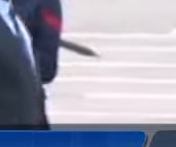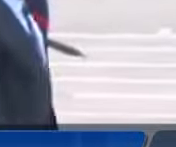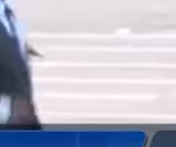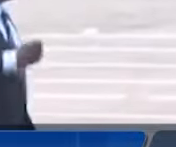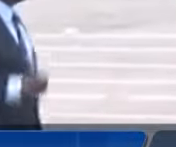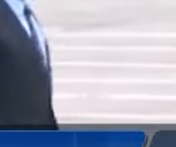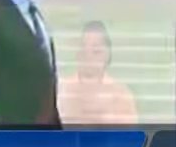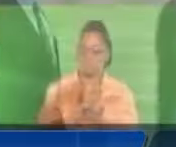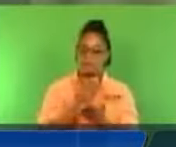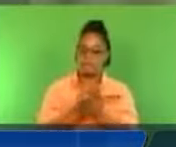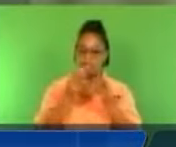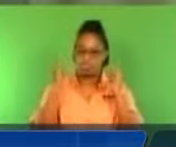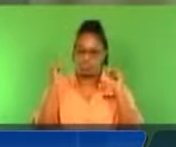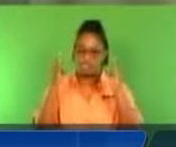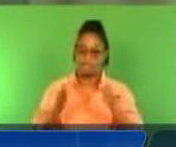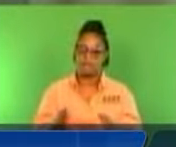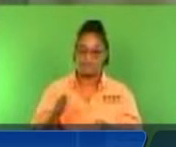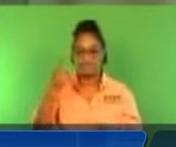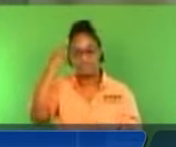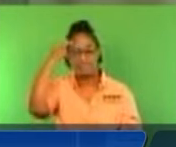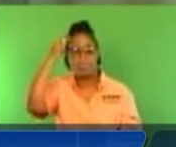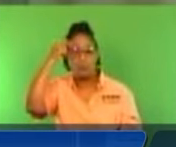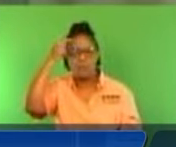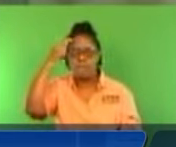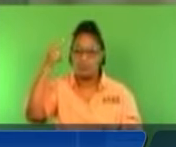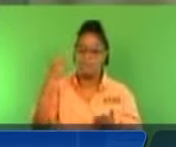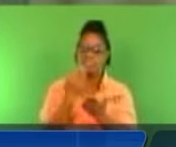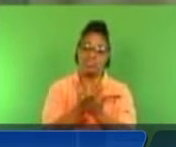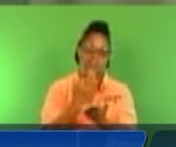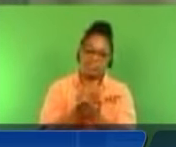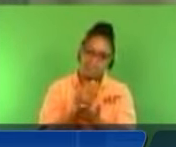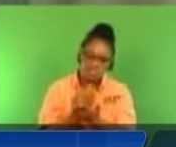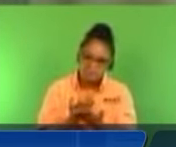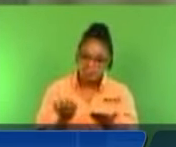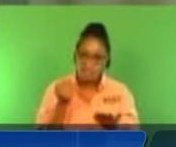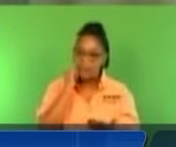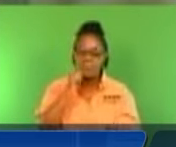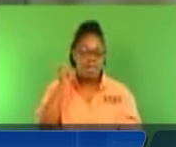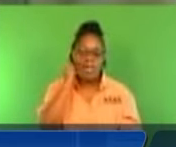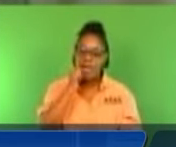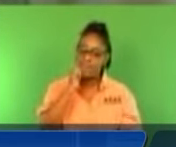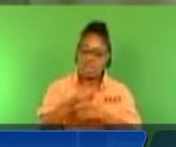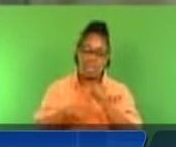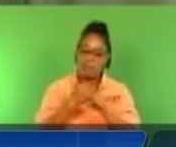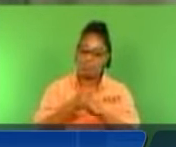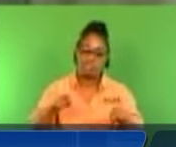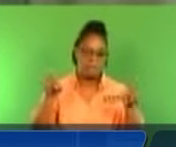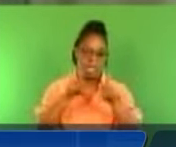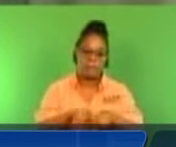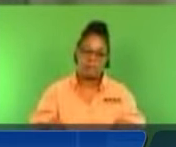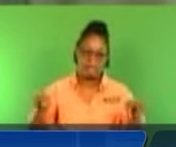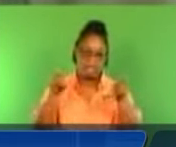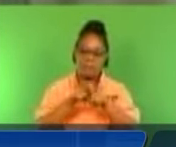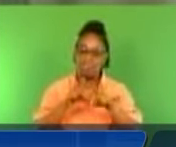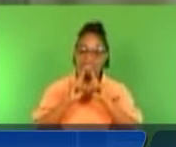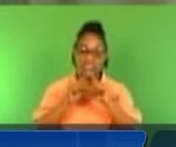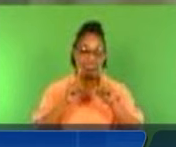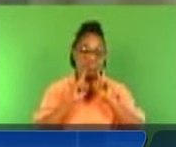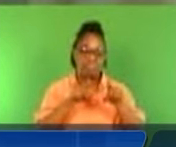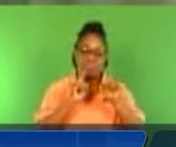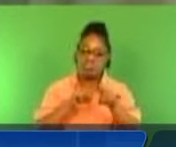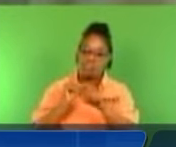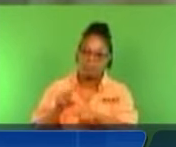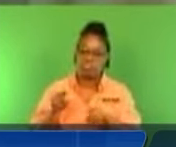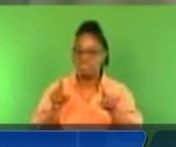crime at the core. Every year, it is the same type of response, the same type of scare tactic,